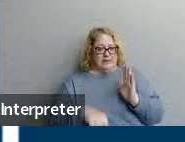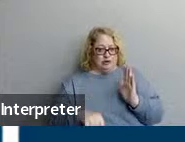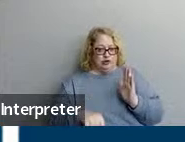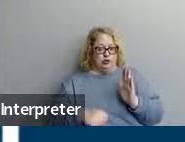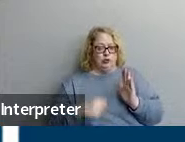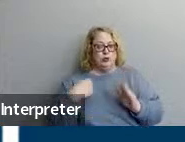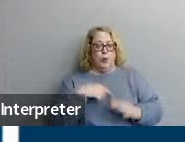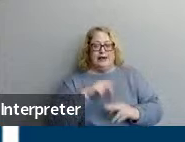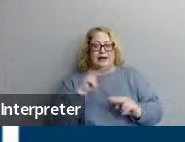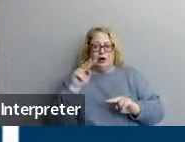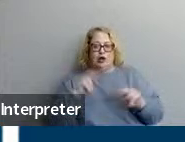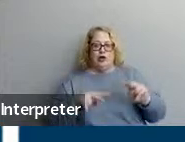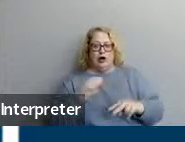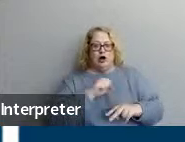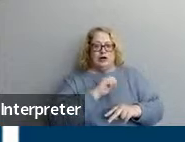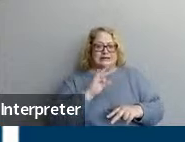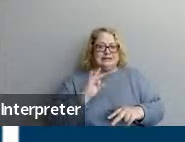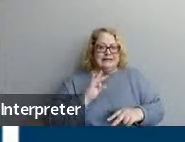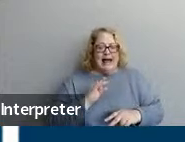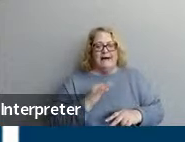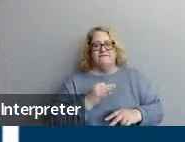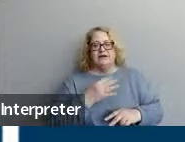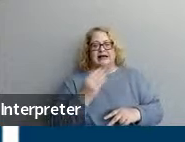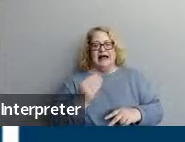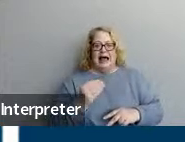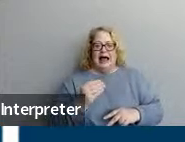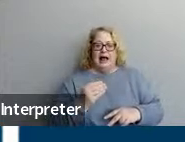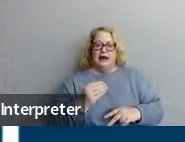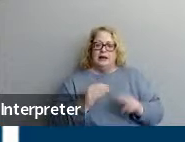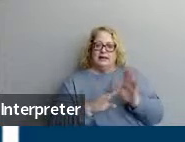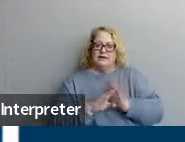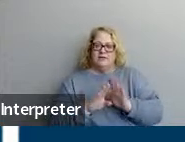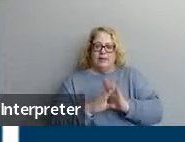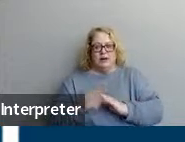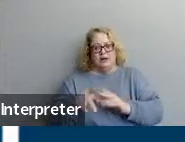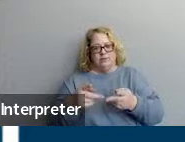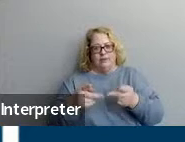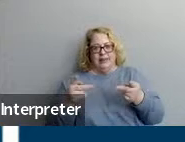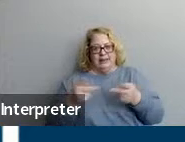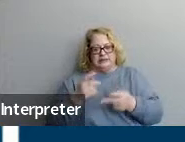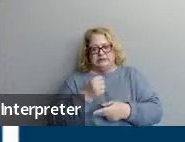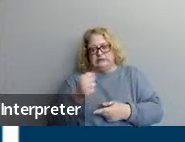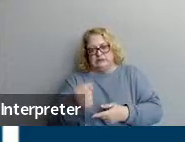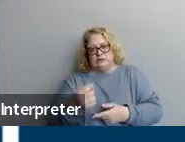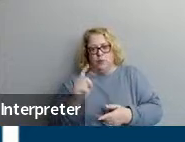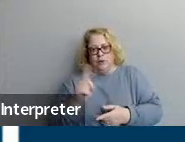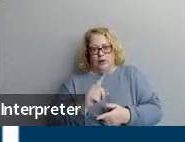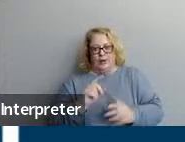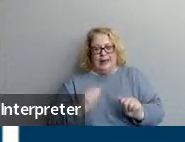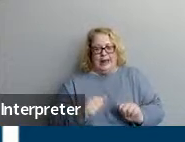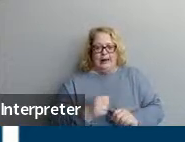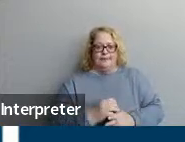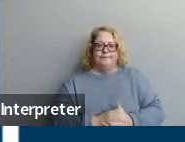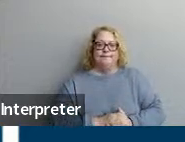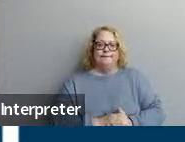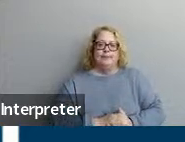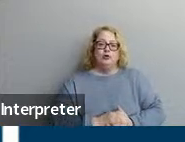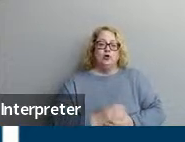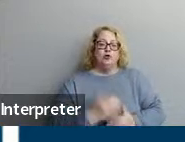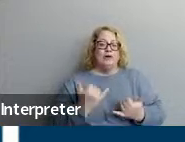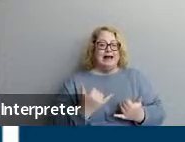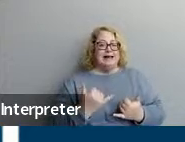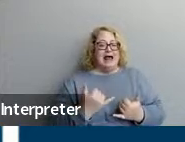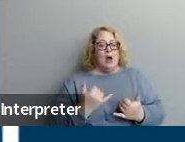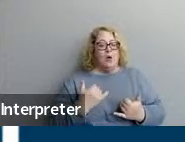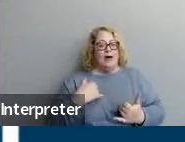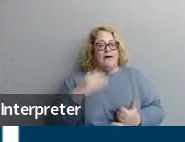So we can look at our staffing levels and our site development levels, because we have to have the sites to be able to place it. So our capacity right now is